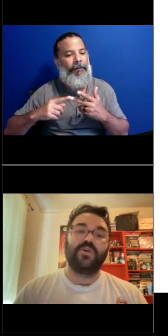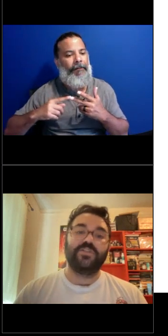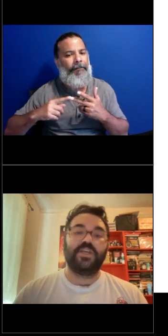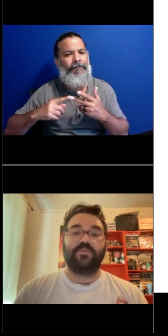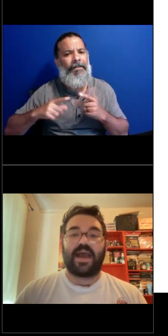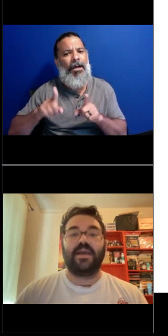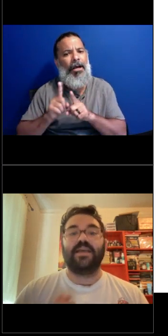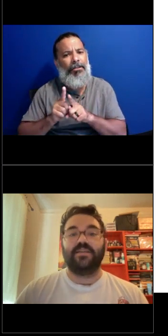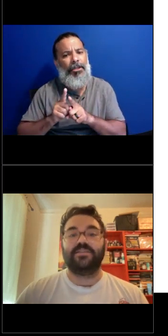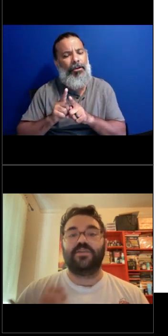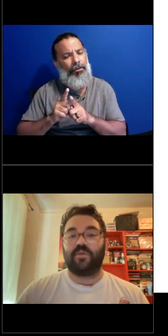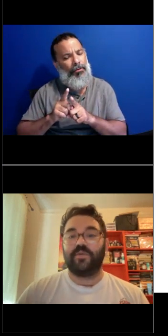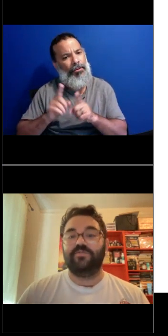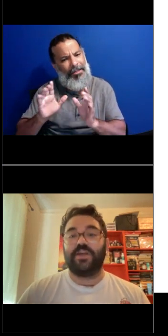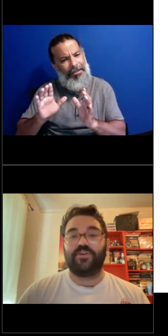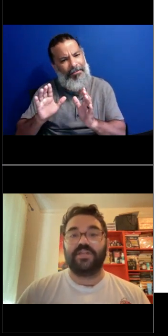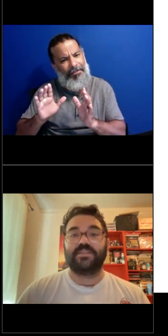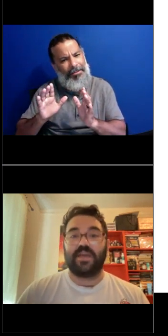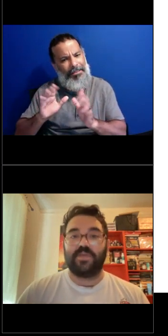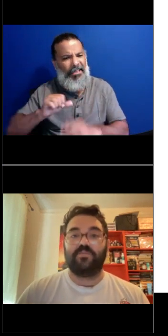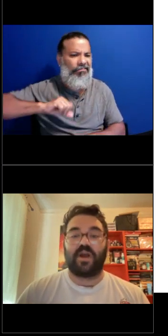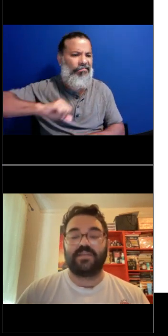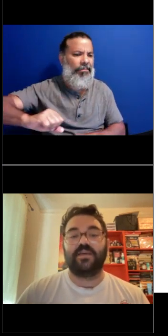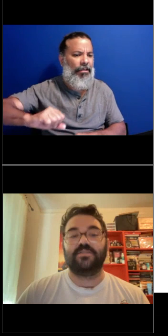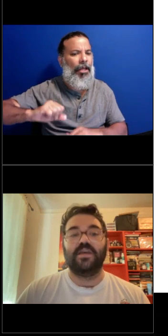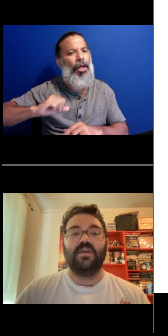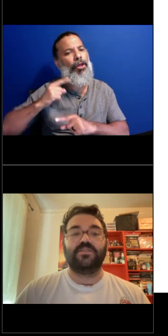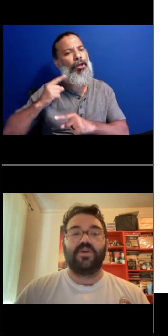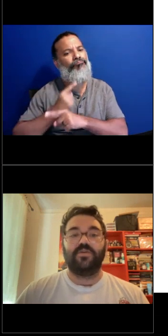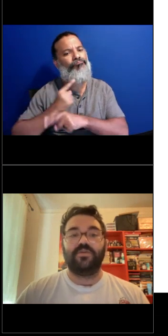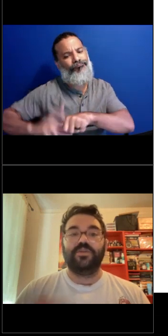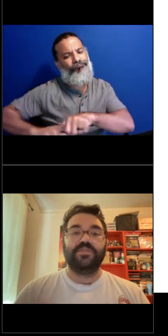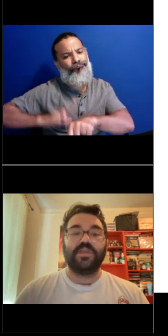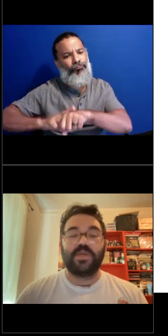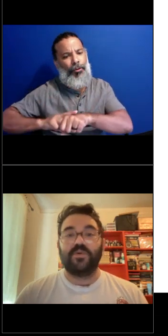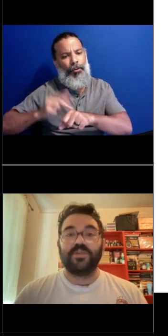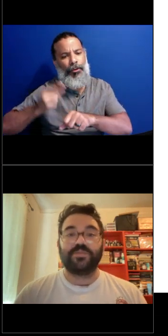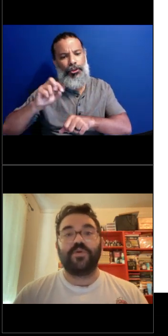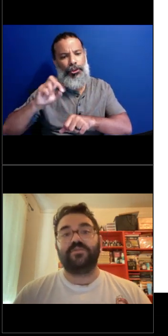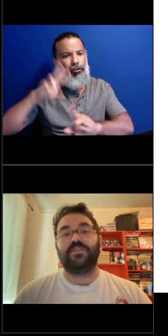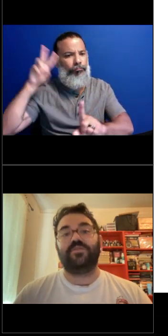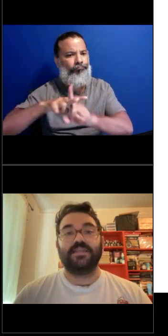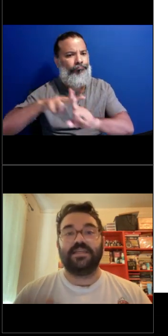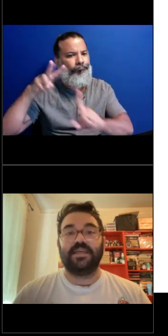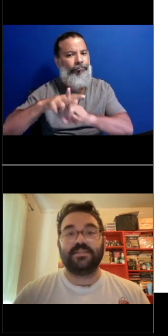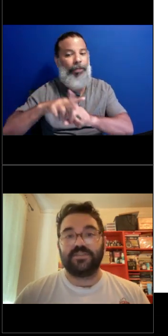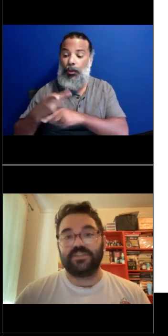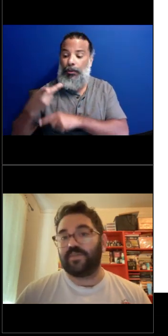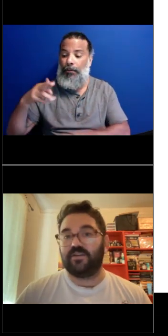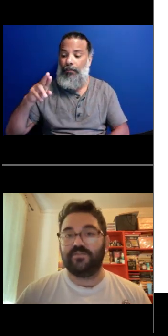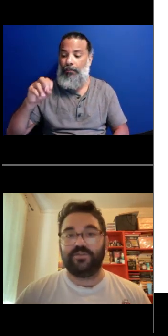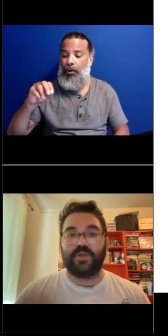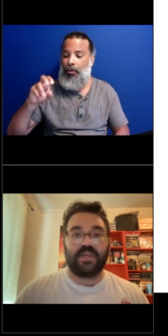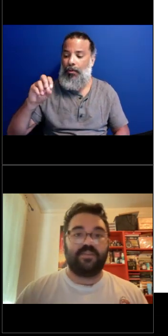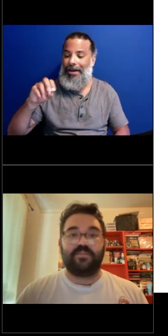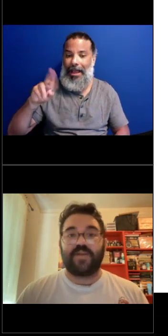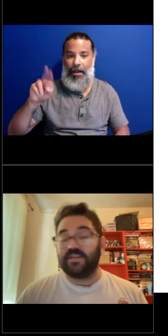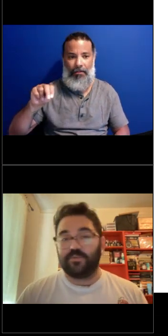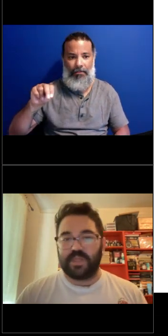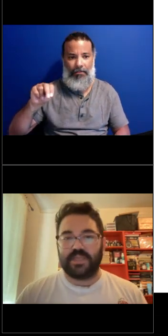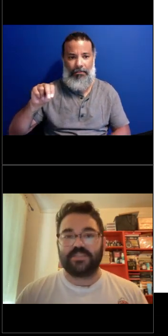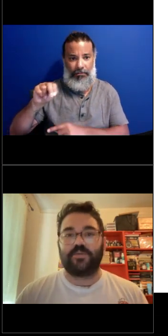specifically pushing back against the normative gender assignment process. So using people's pronouns correctly isn't just a matter of doing kind